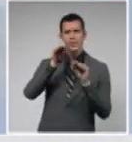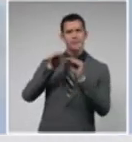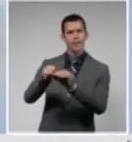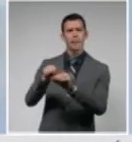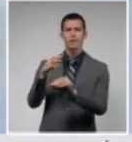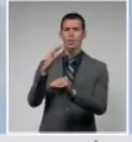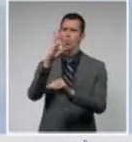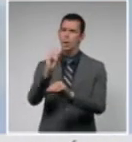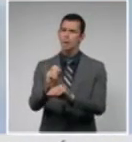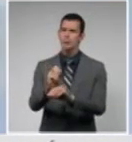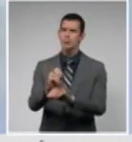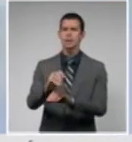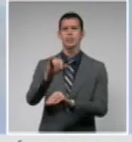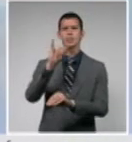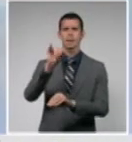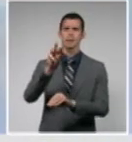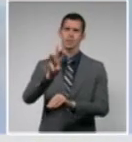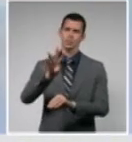617, or